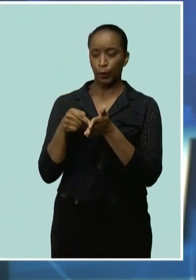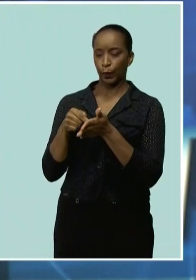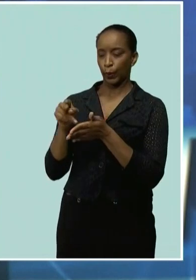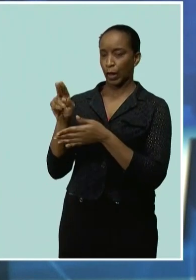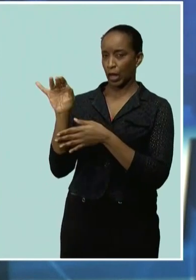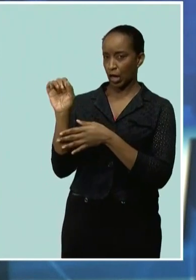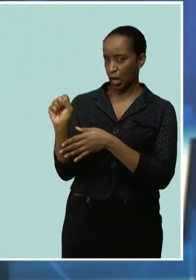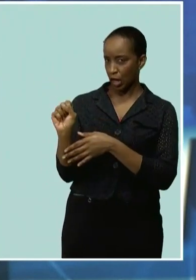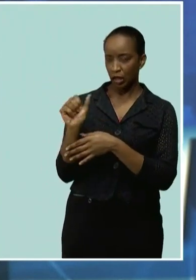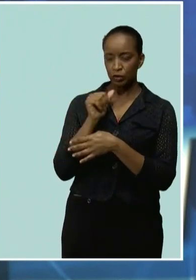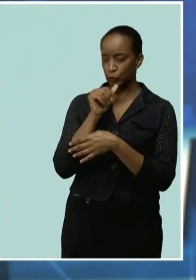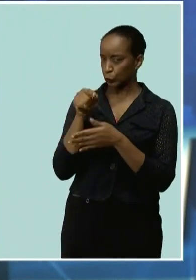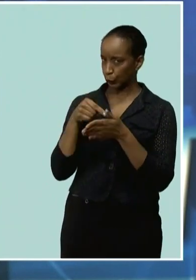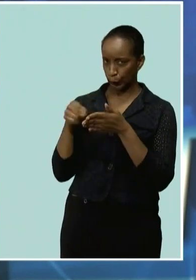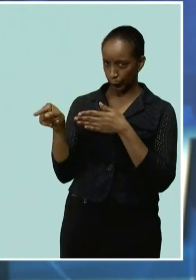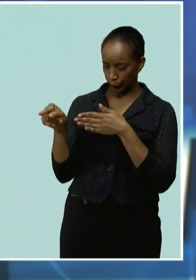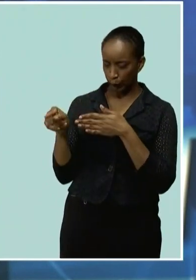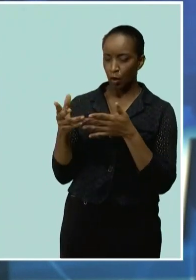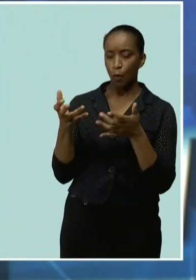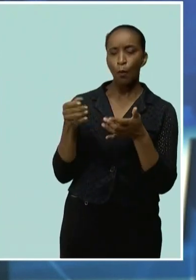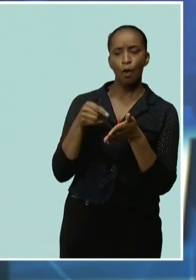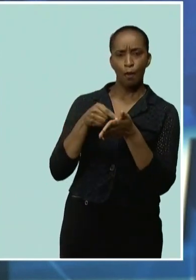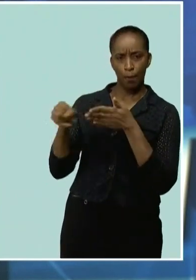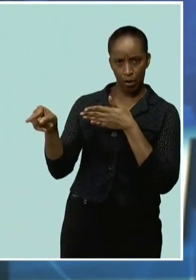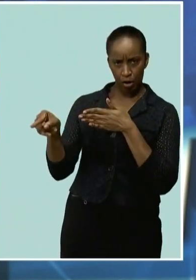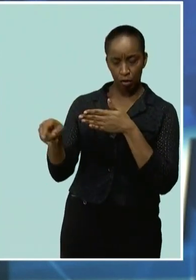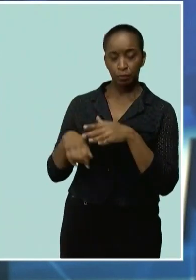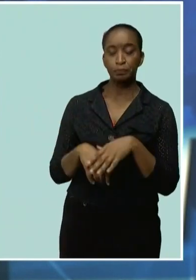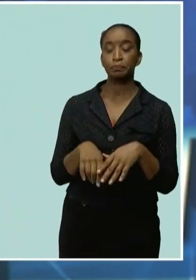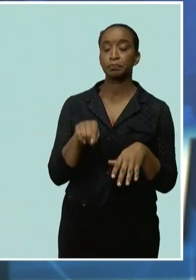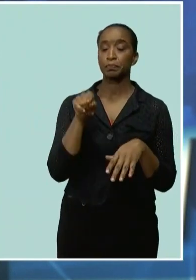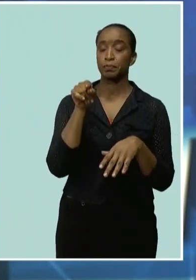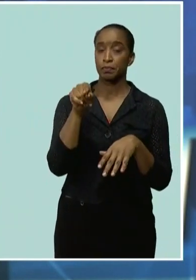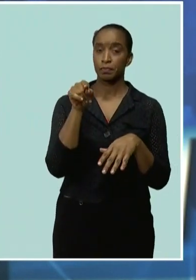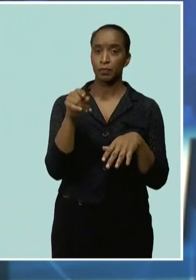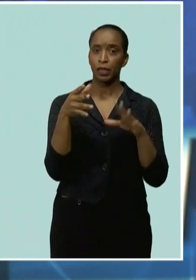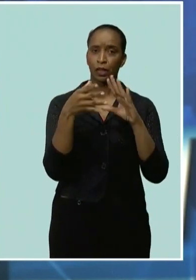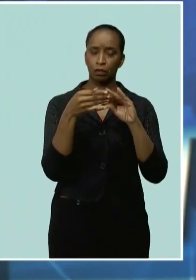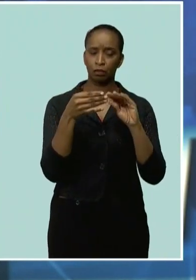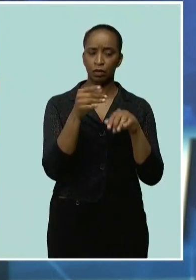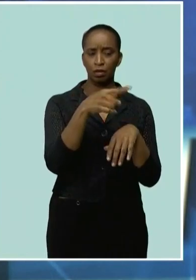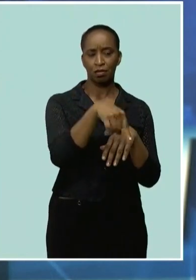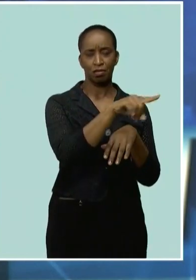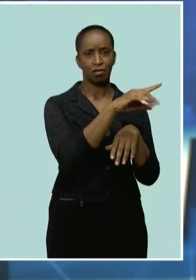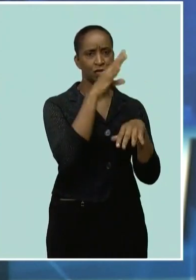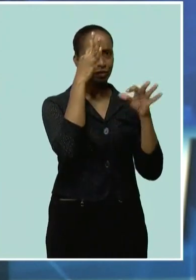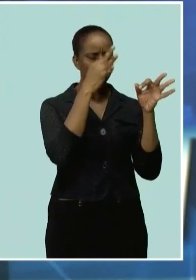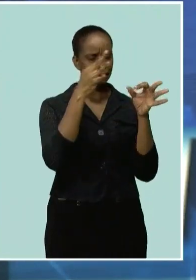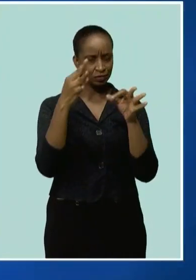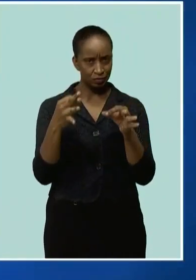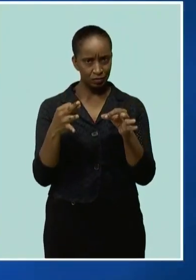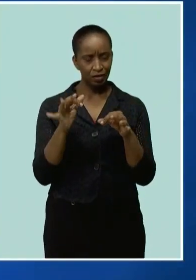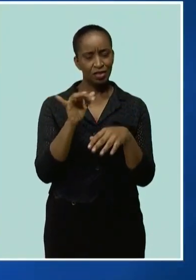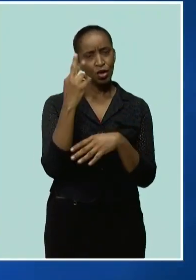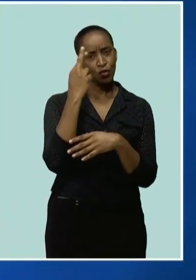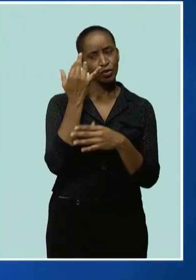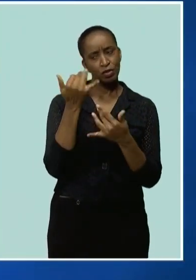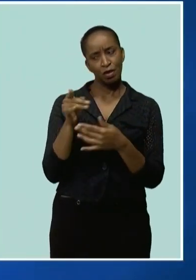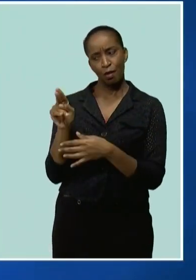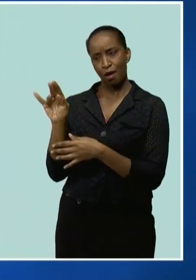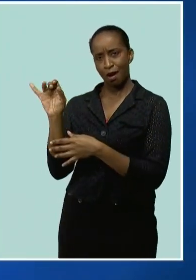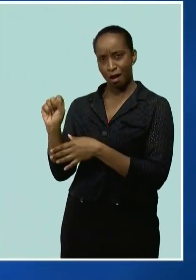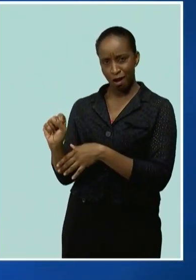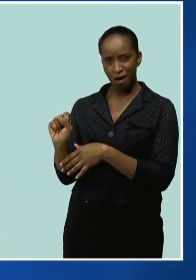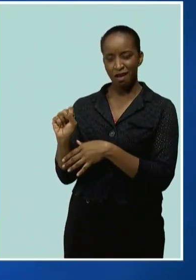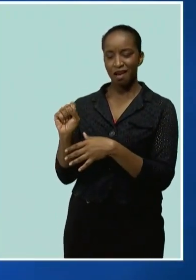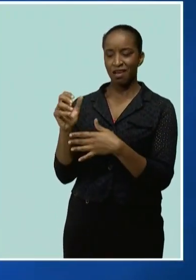also spoke about the decisions the DLP made that put the fund in the position it is currently in. You remember the